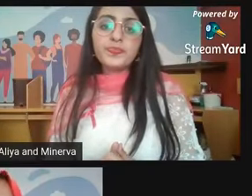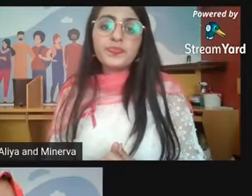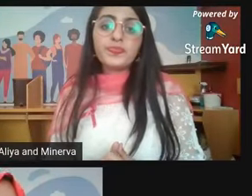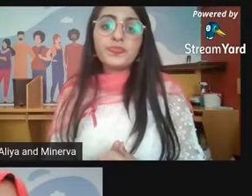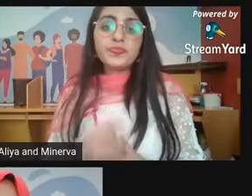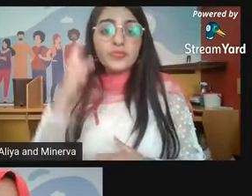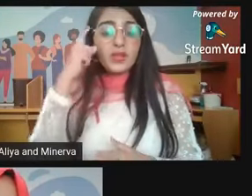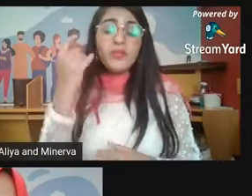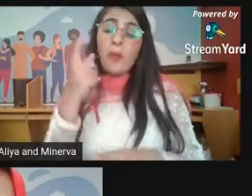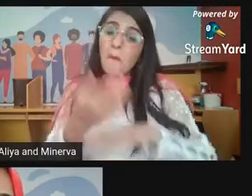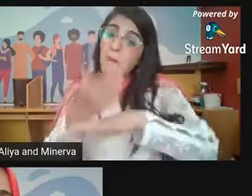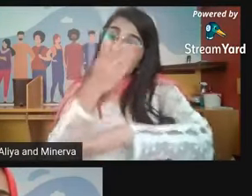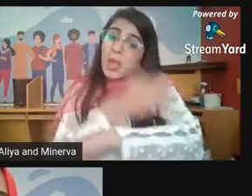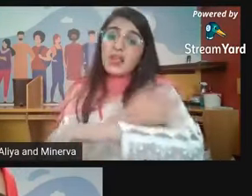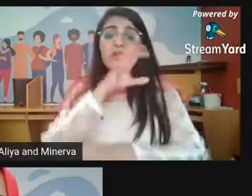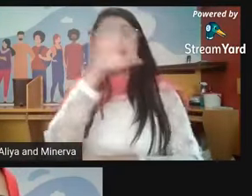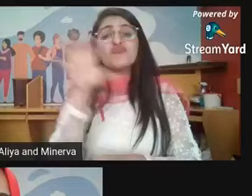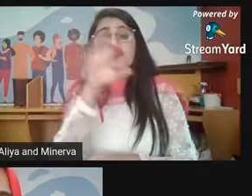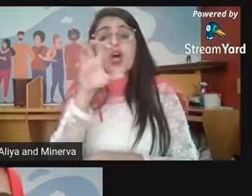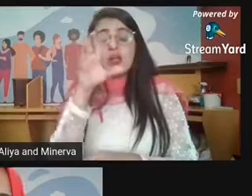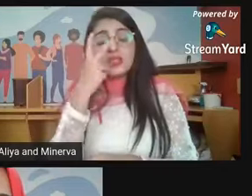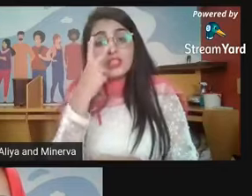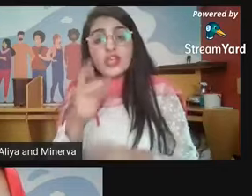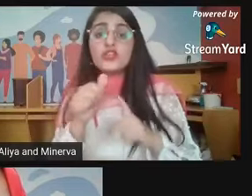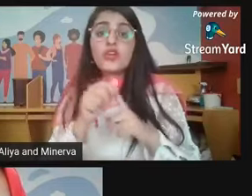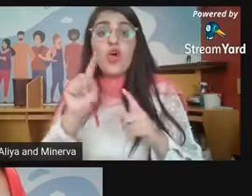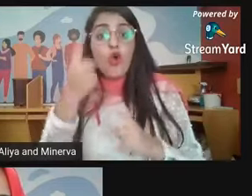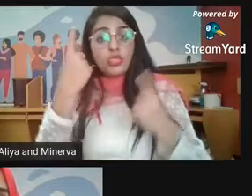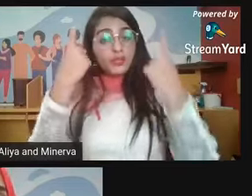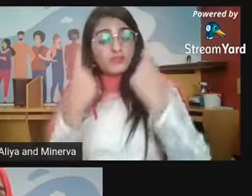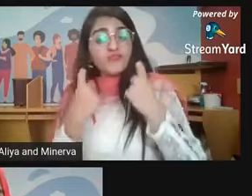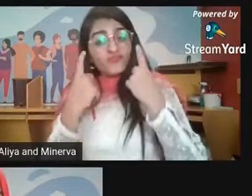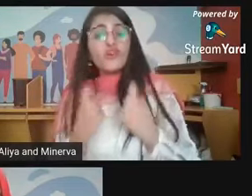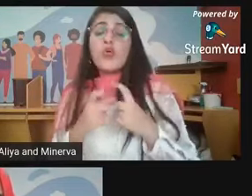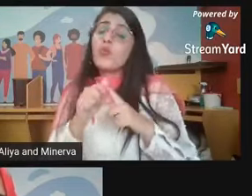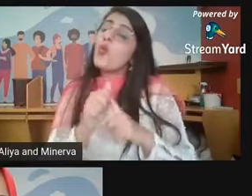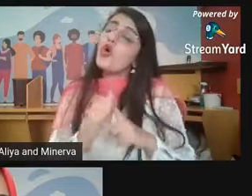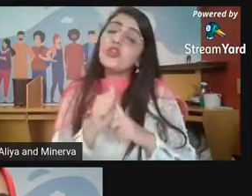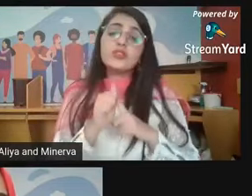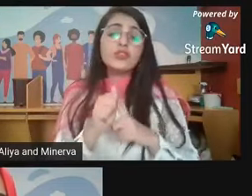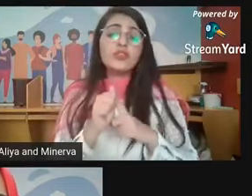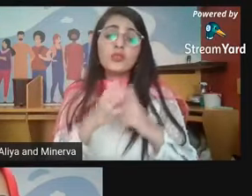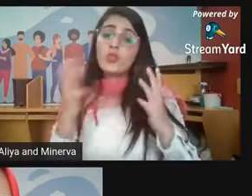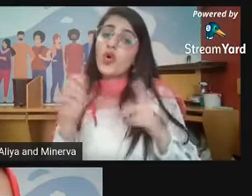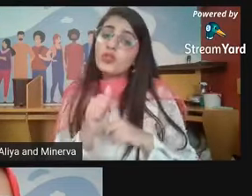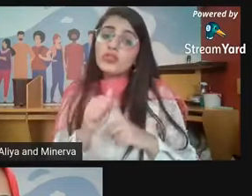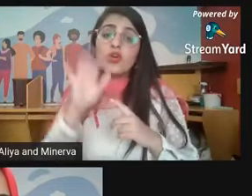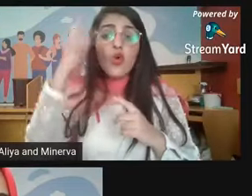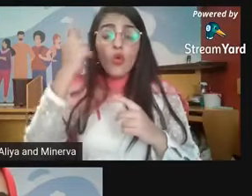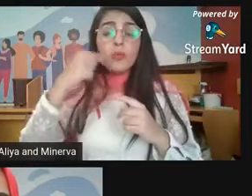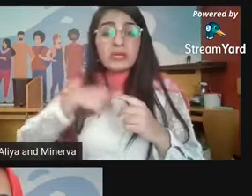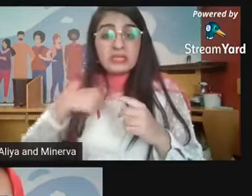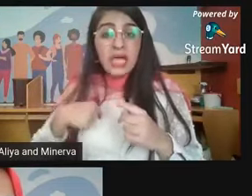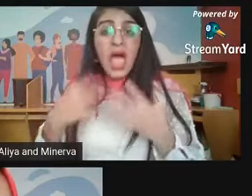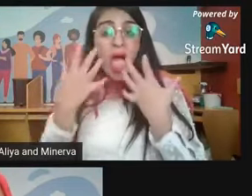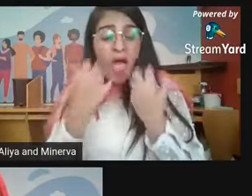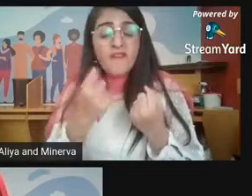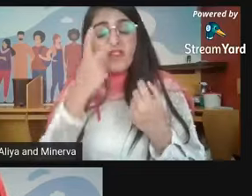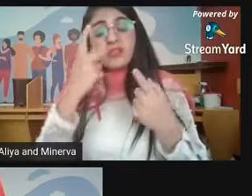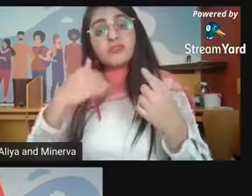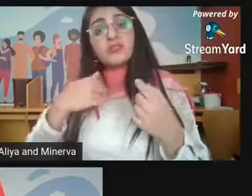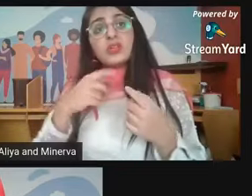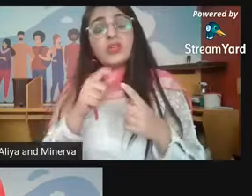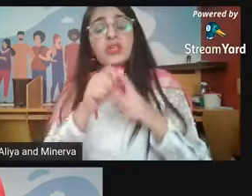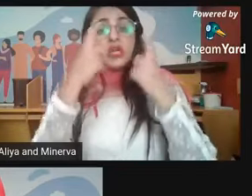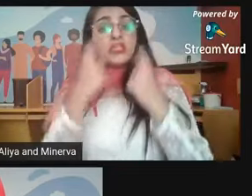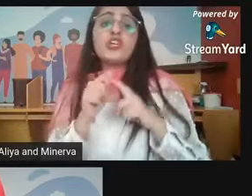early detection is the best protection, so you need to perform your breast self examination for any kind of lump found in you. And thank you